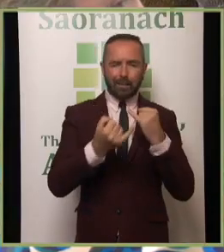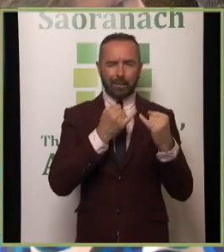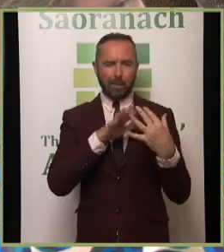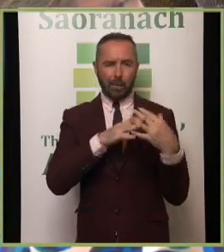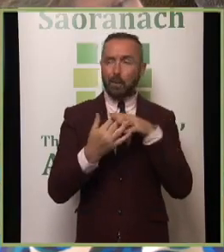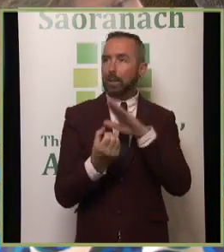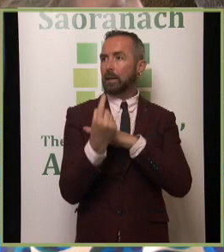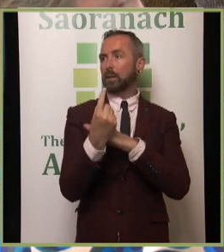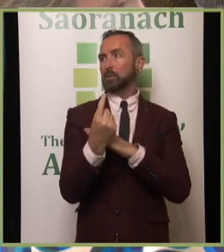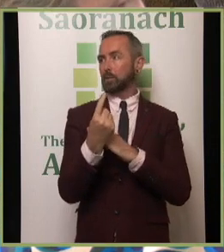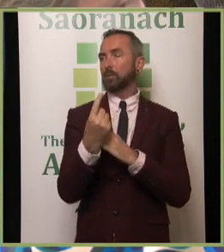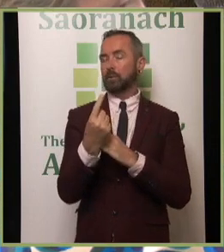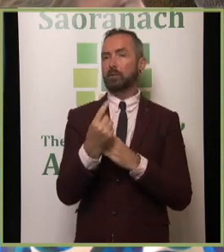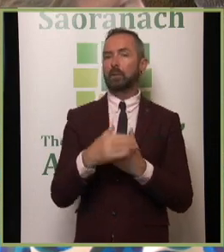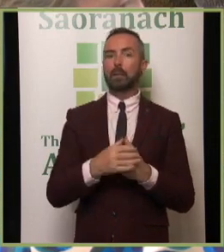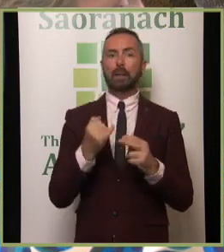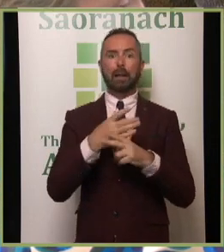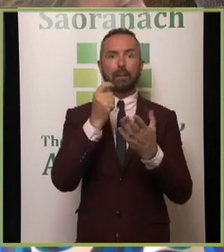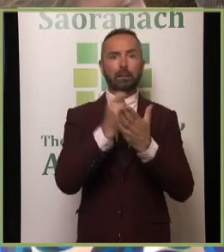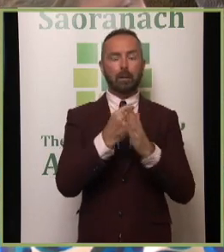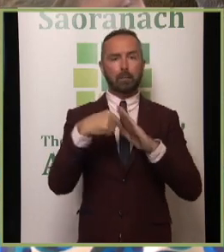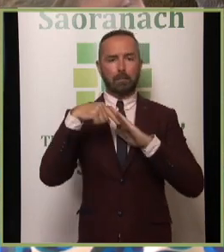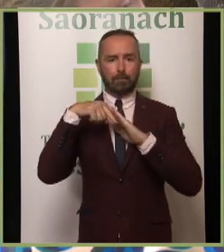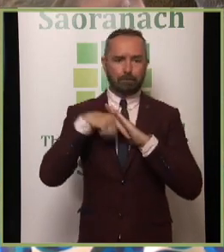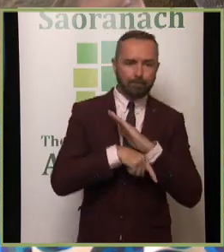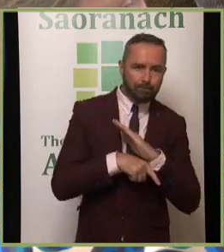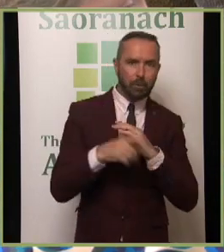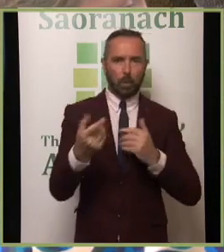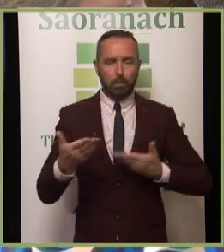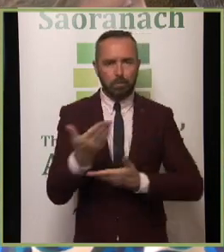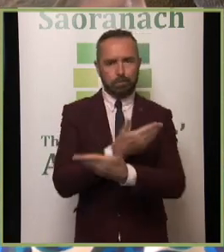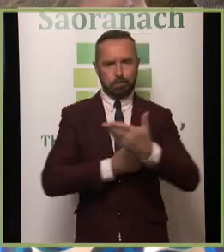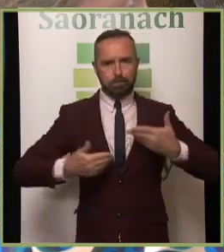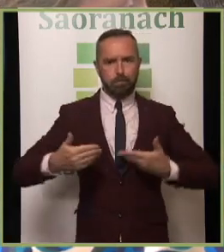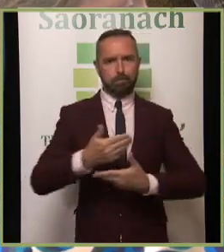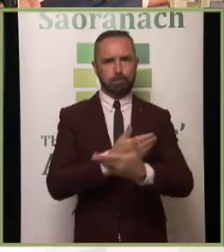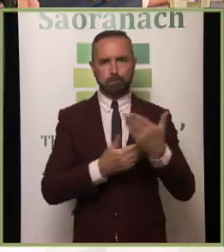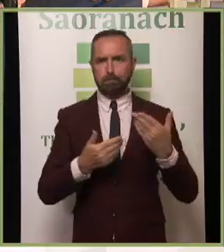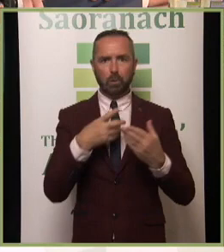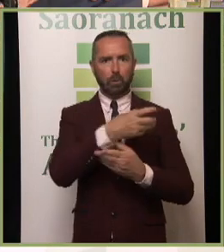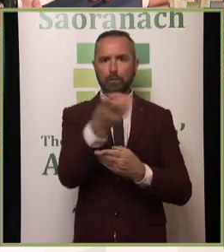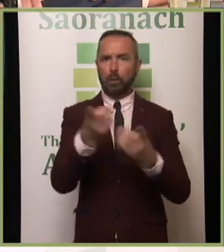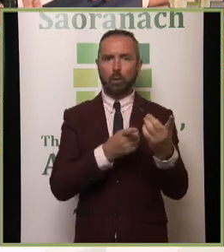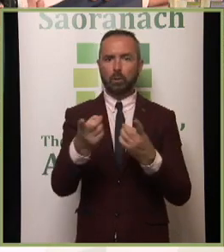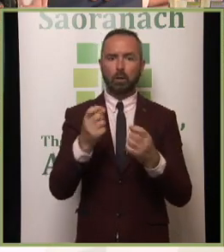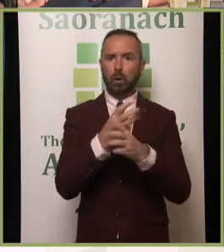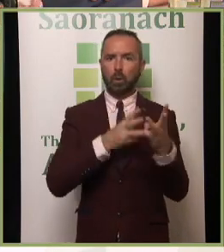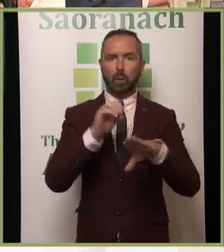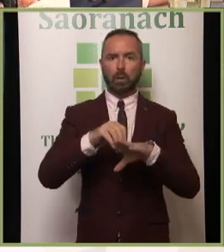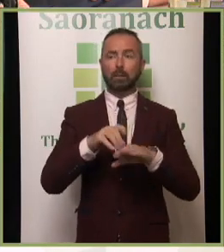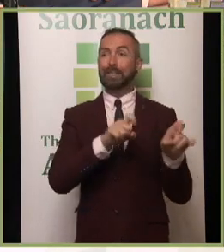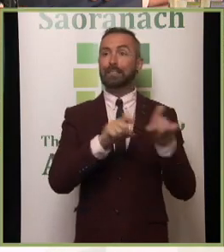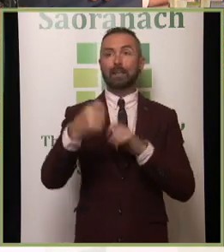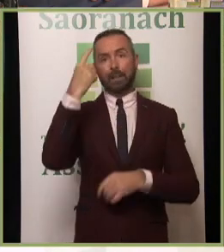issue in the breadth and the depth that you have done all of this work on. So I